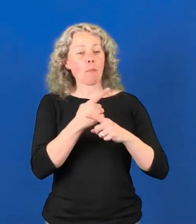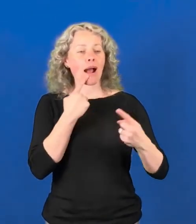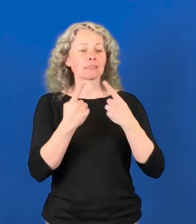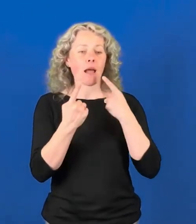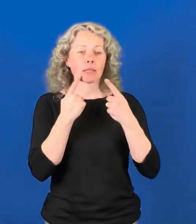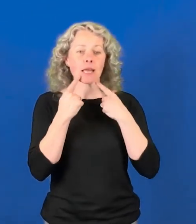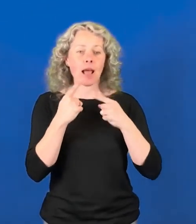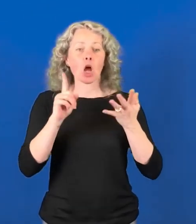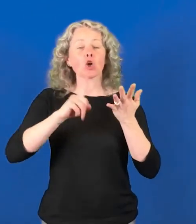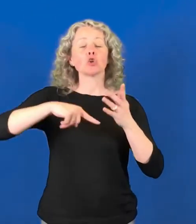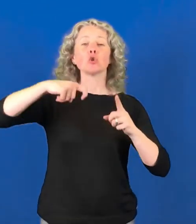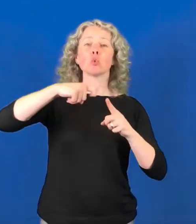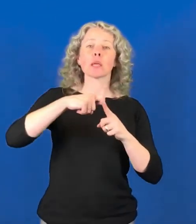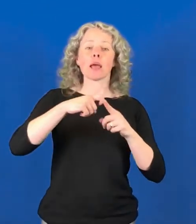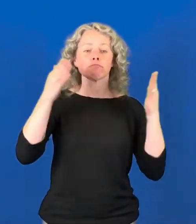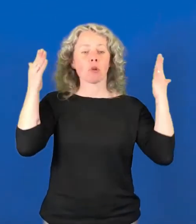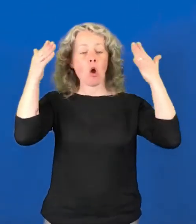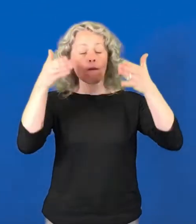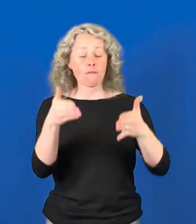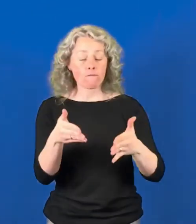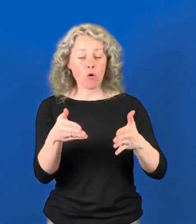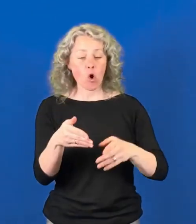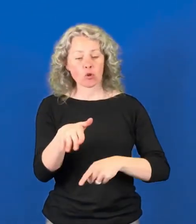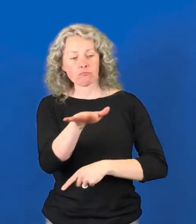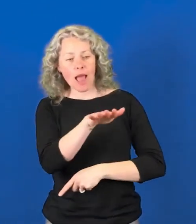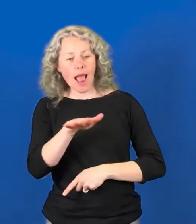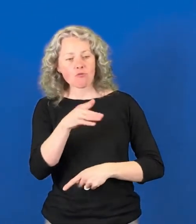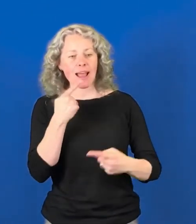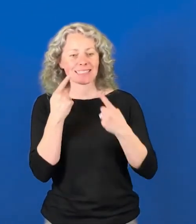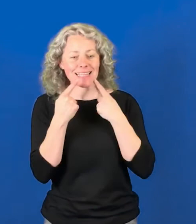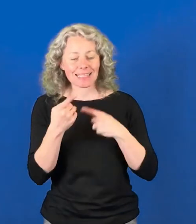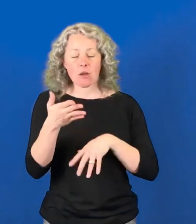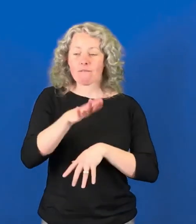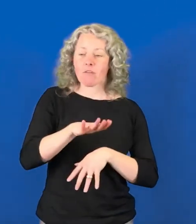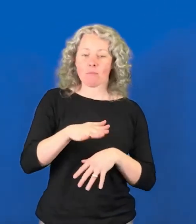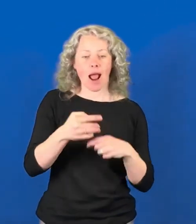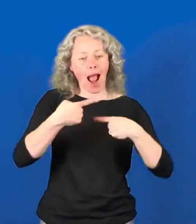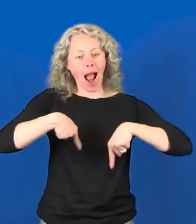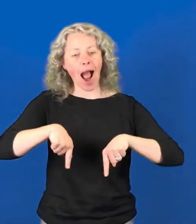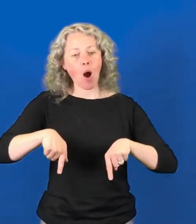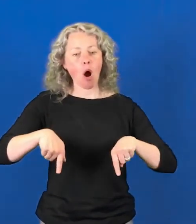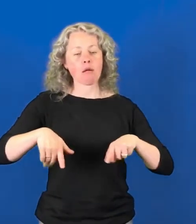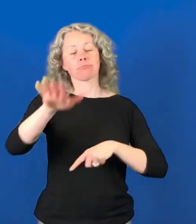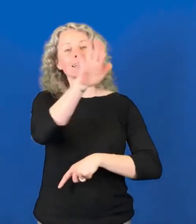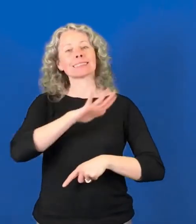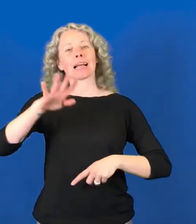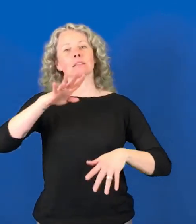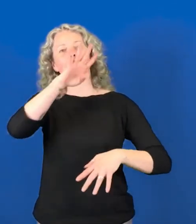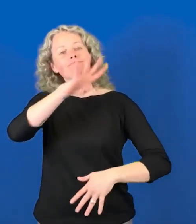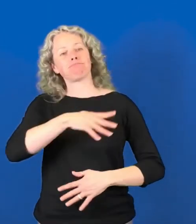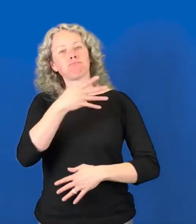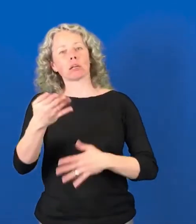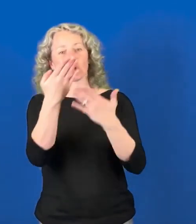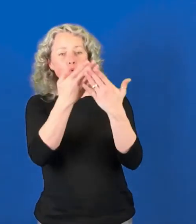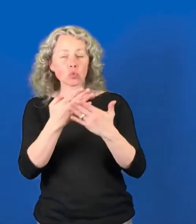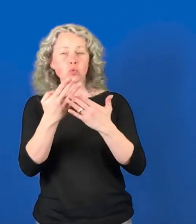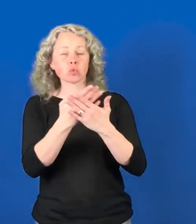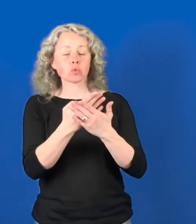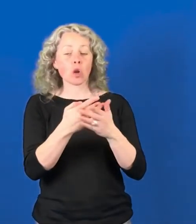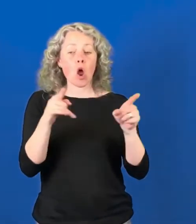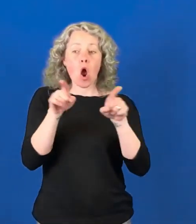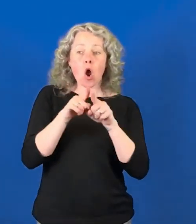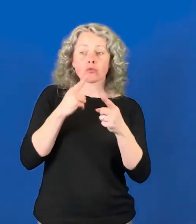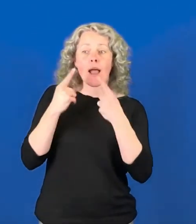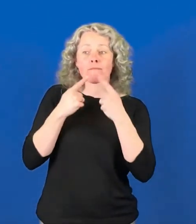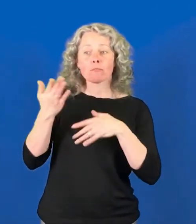when we're talking about data in the UK, to concentrate on obviously data that's come from our own national databases and